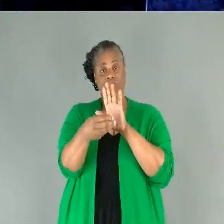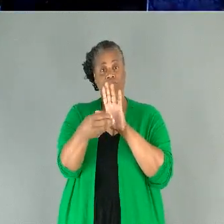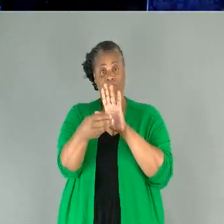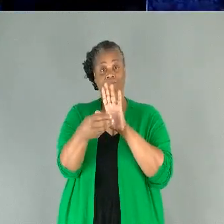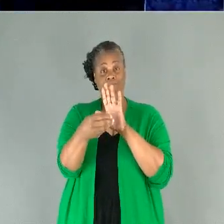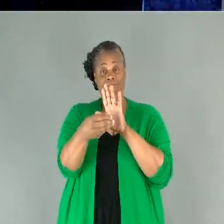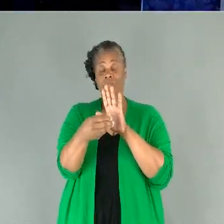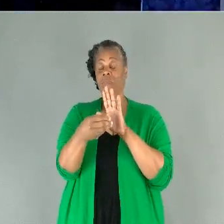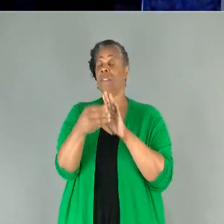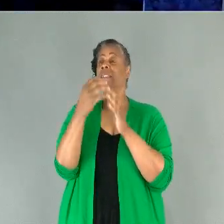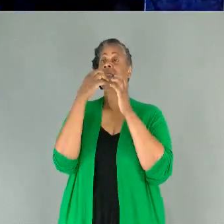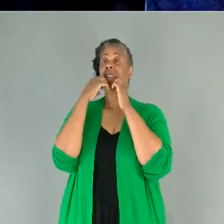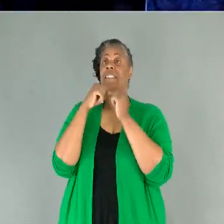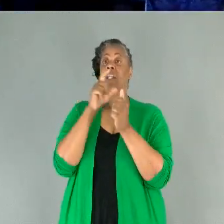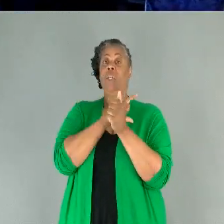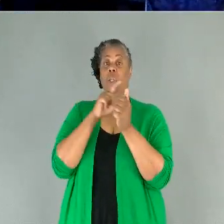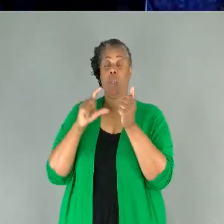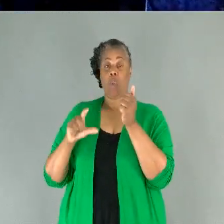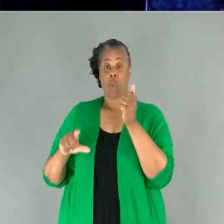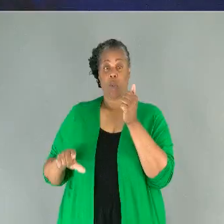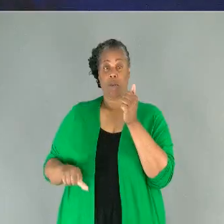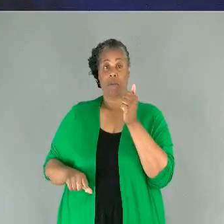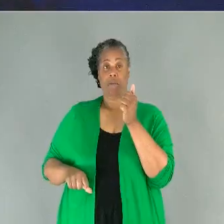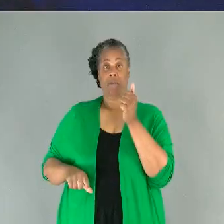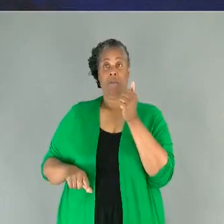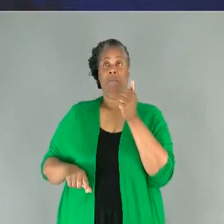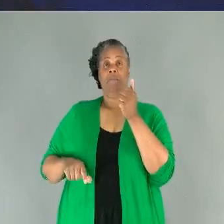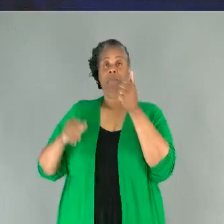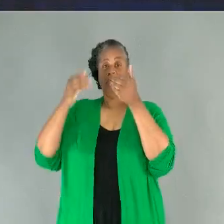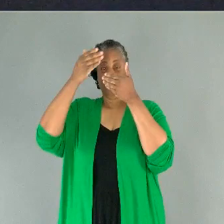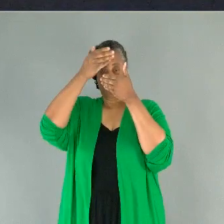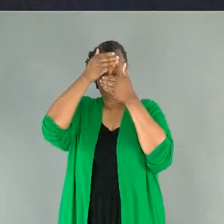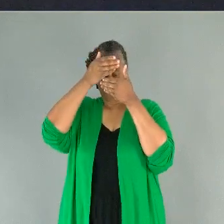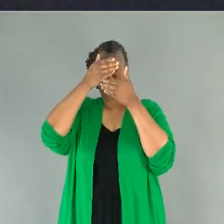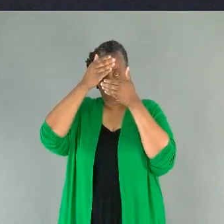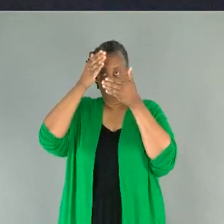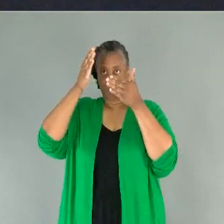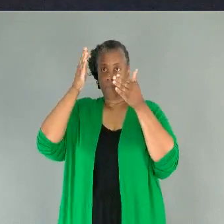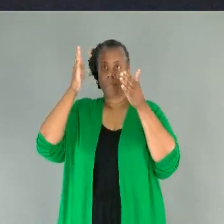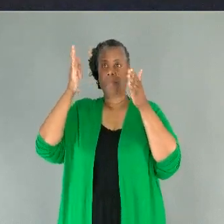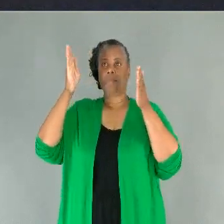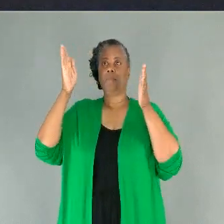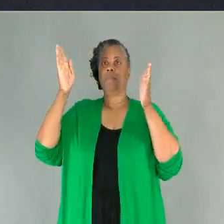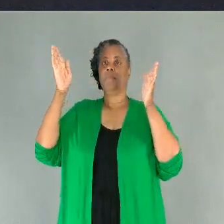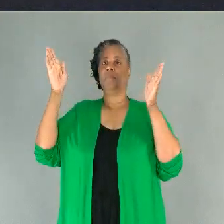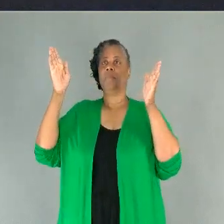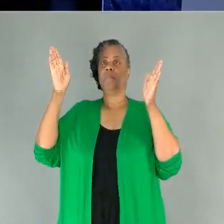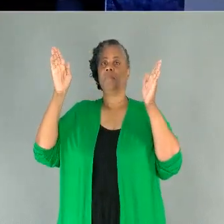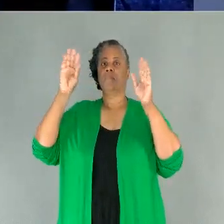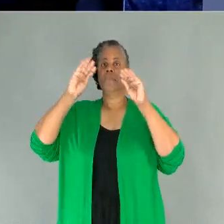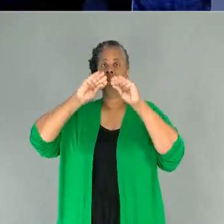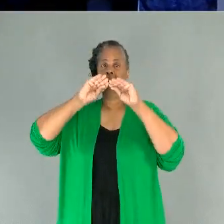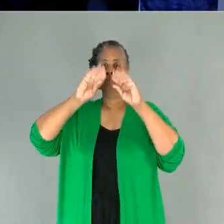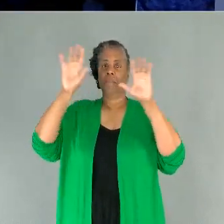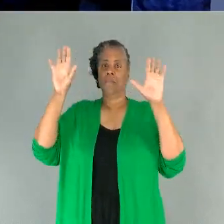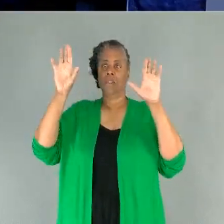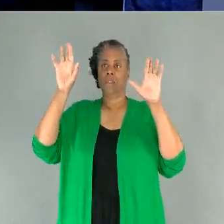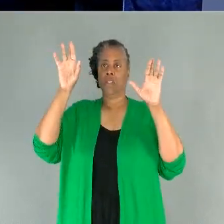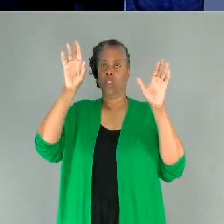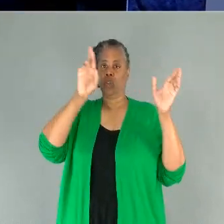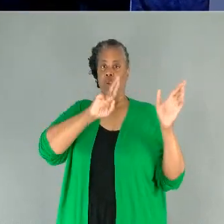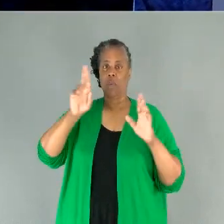Lord, open my eyes, unstop my ears, and prepare my